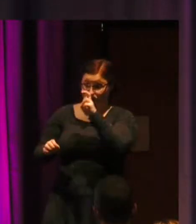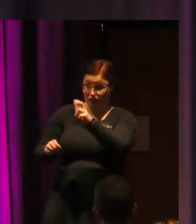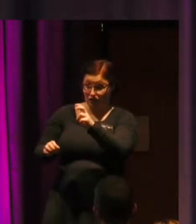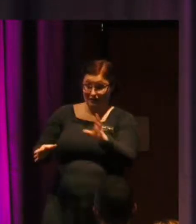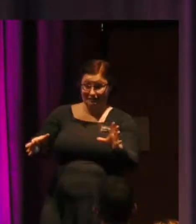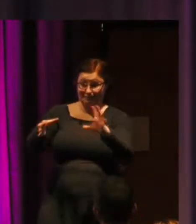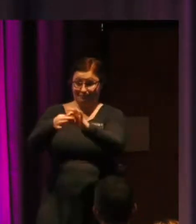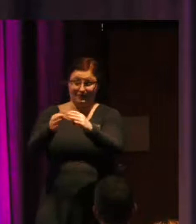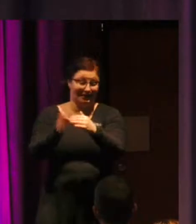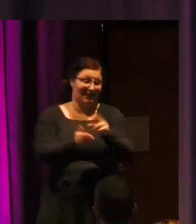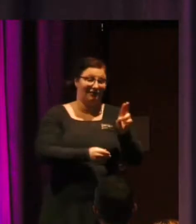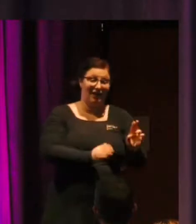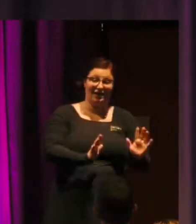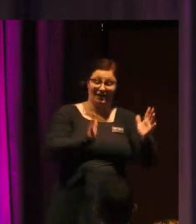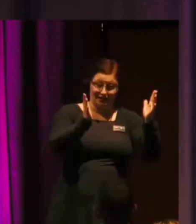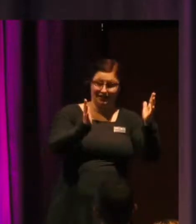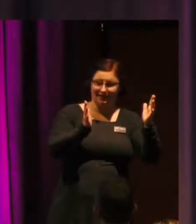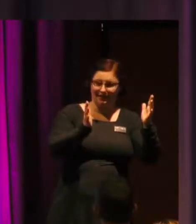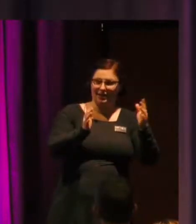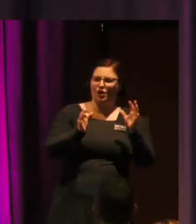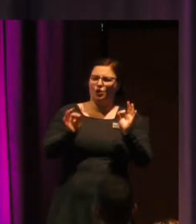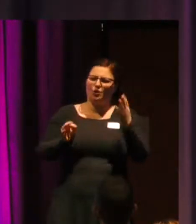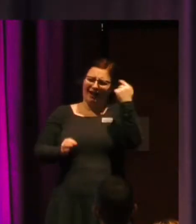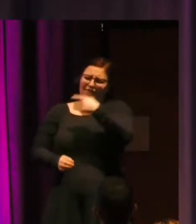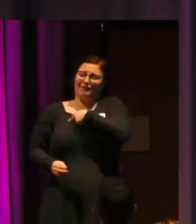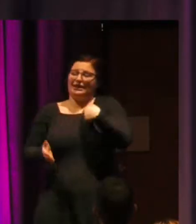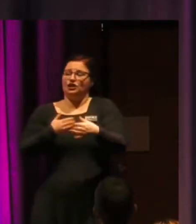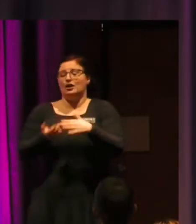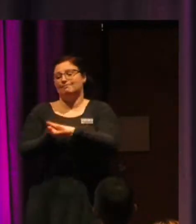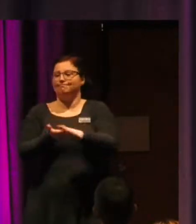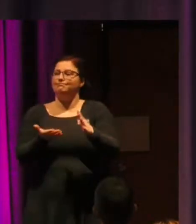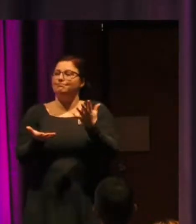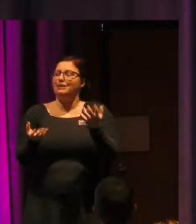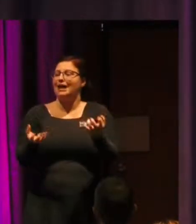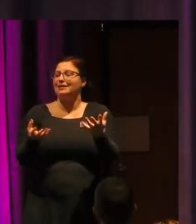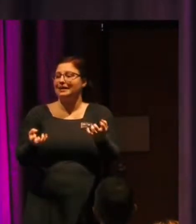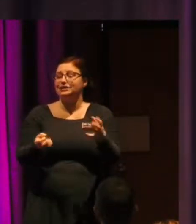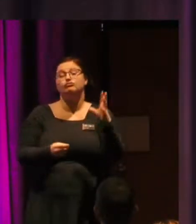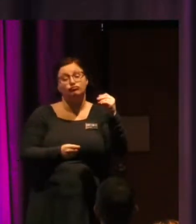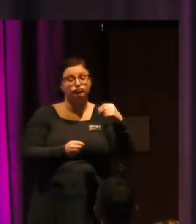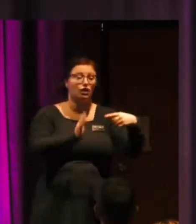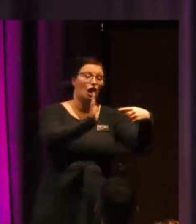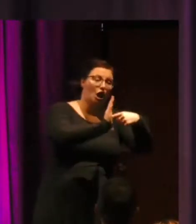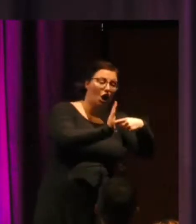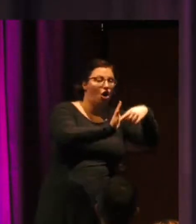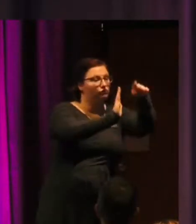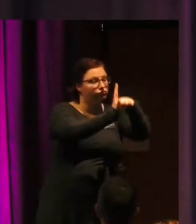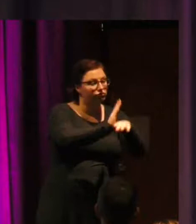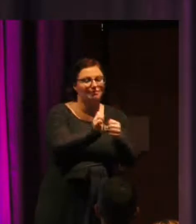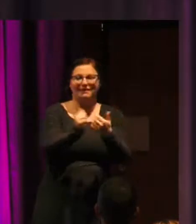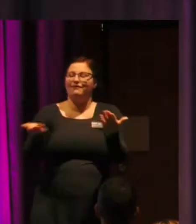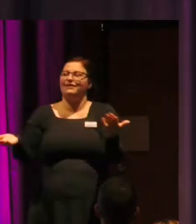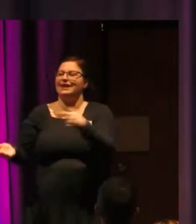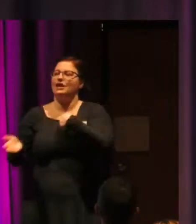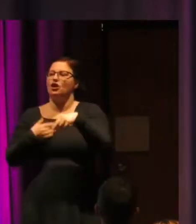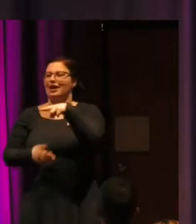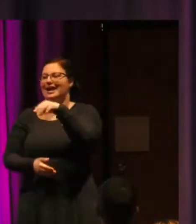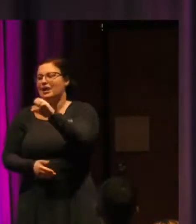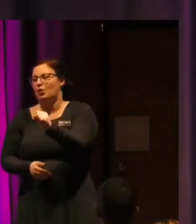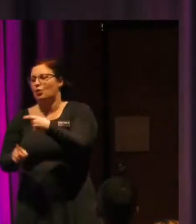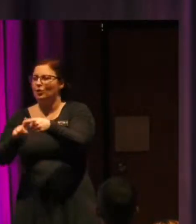the ground. What can we do in a practical sense? Apart from the legislation and policies, what can NGOs, like your